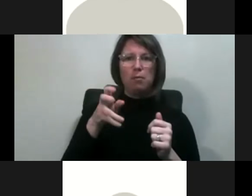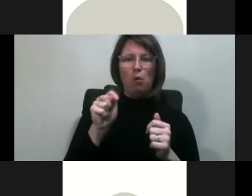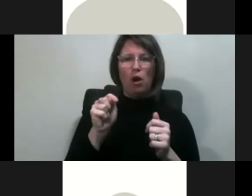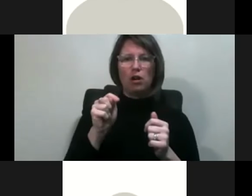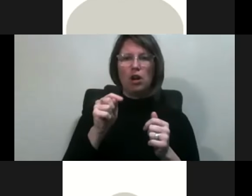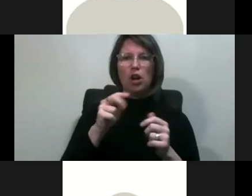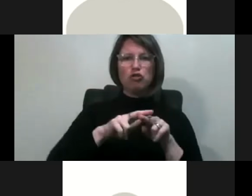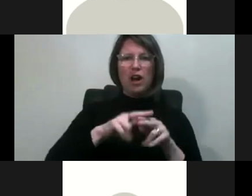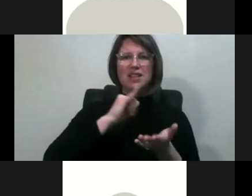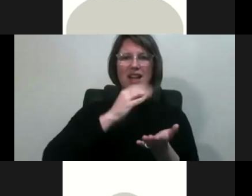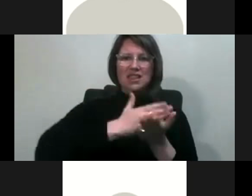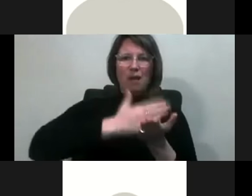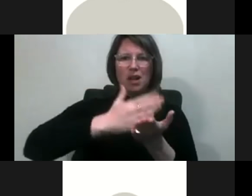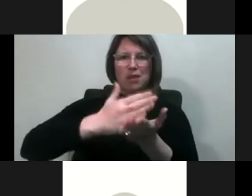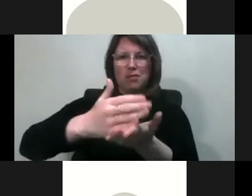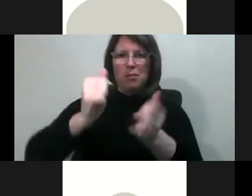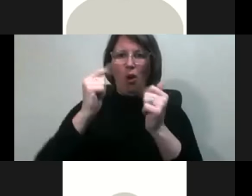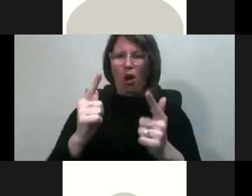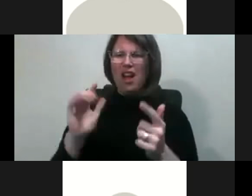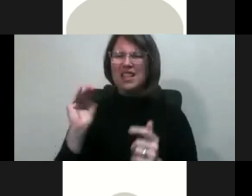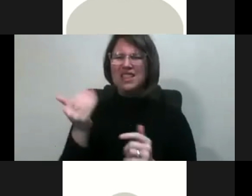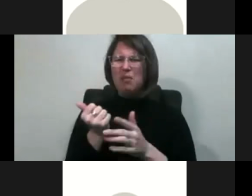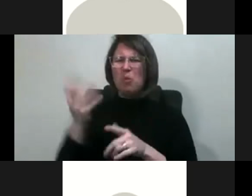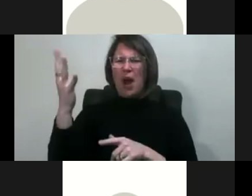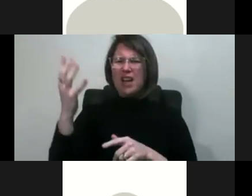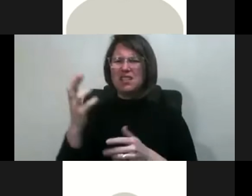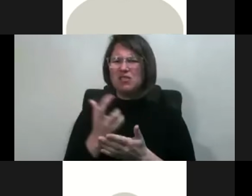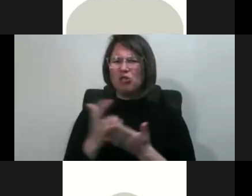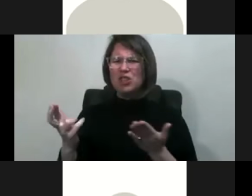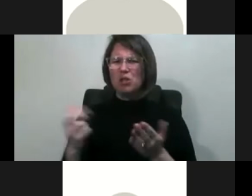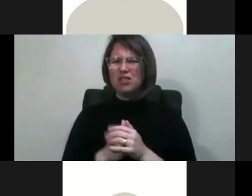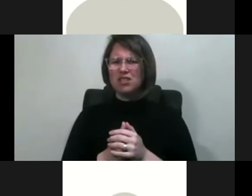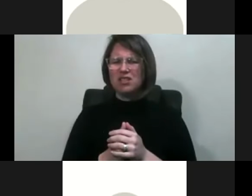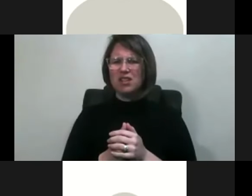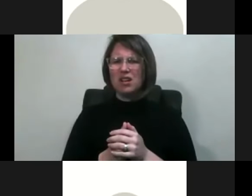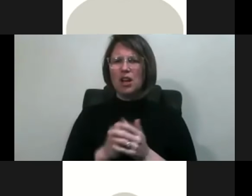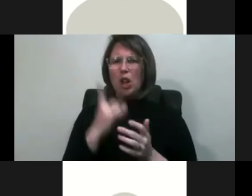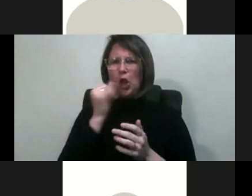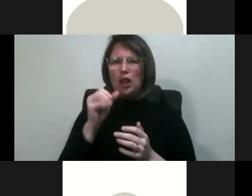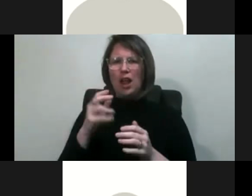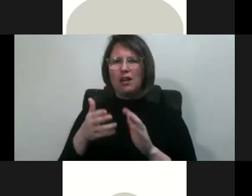Beverly. It just seems like a waste of resources to be running what's essentially a Beverly shuttle